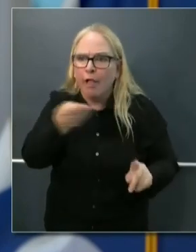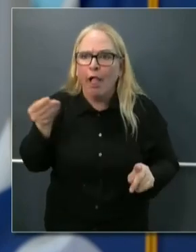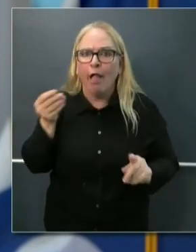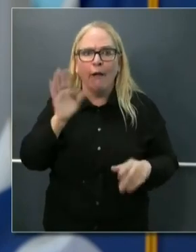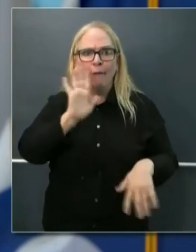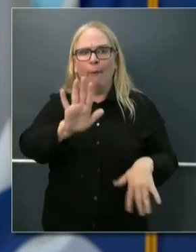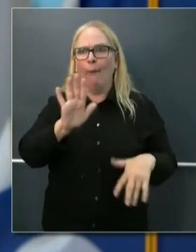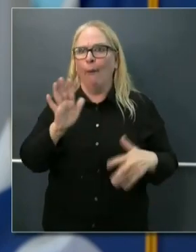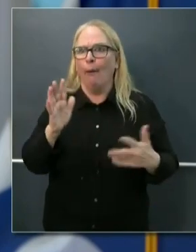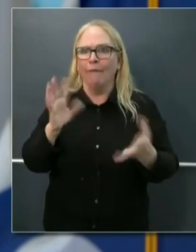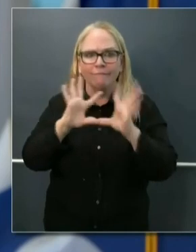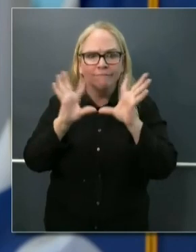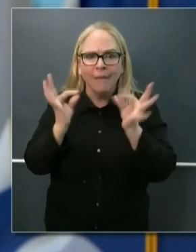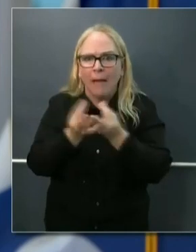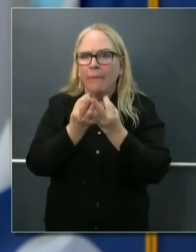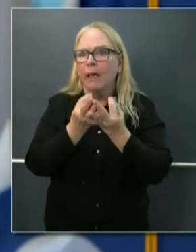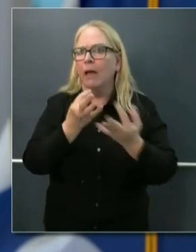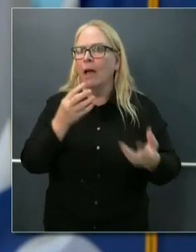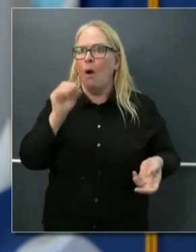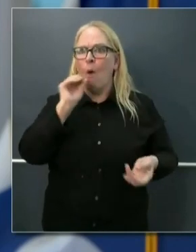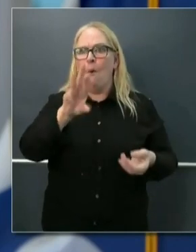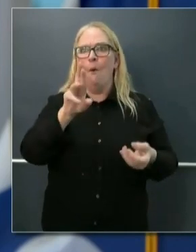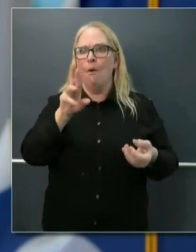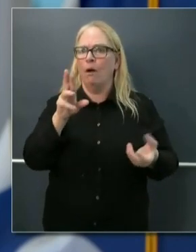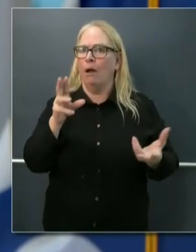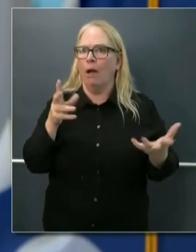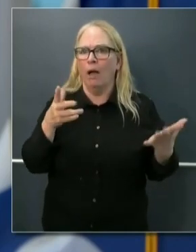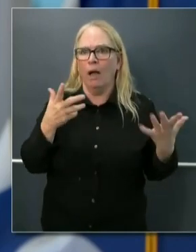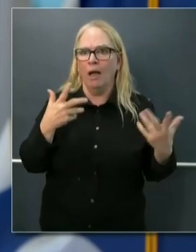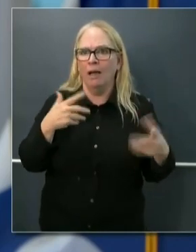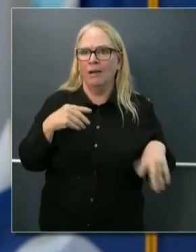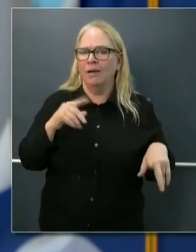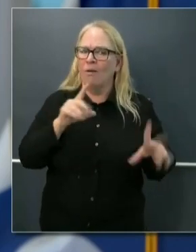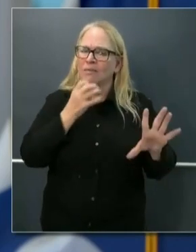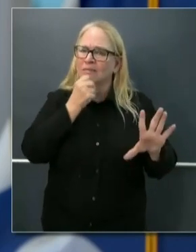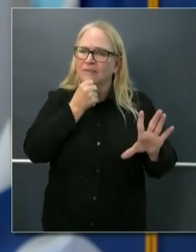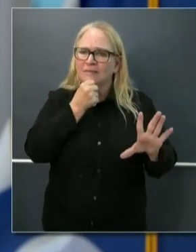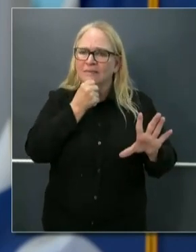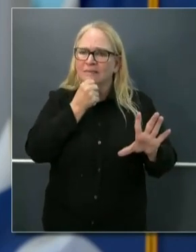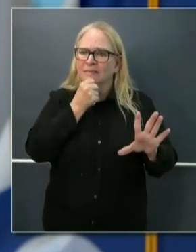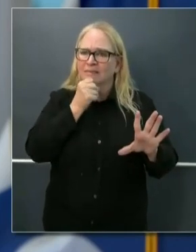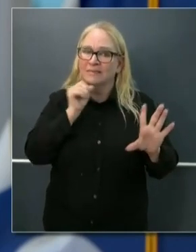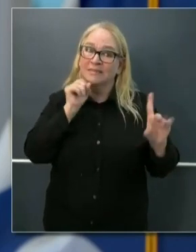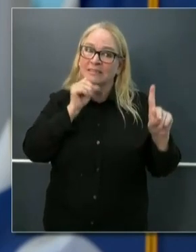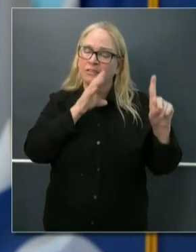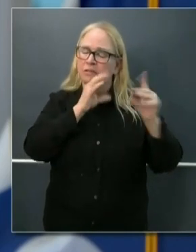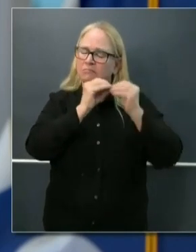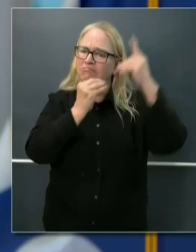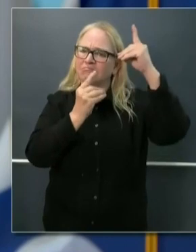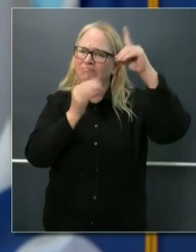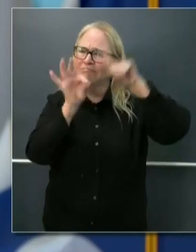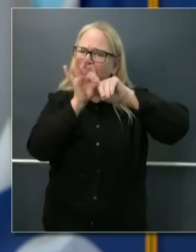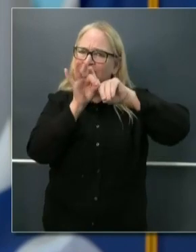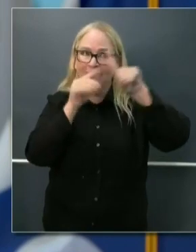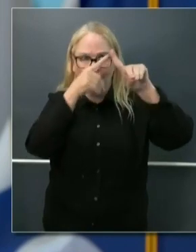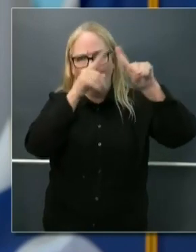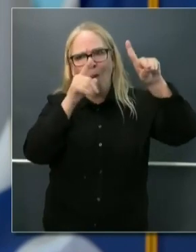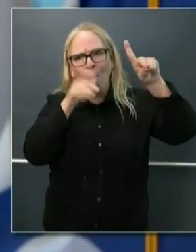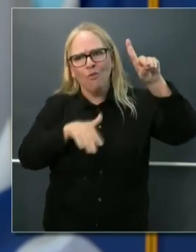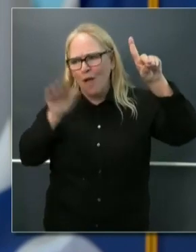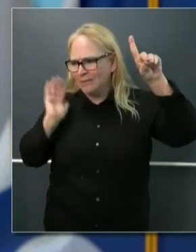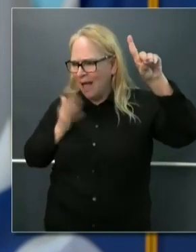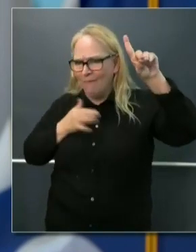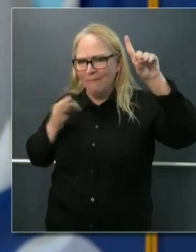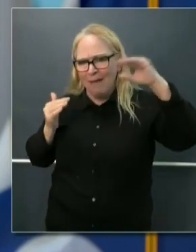more vulnerable, but none more precious than our seniors, the folks that raised us, the folks that built our middle class, and the